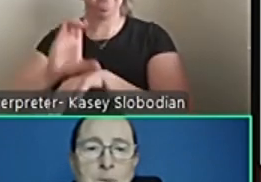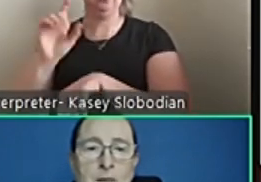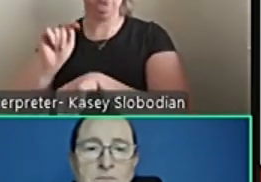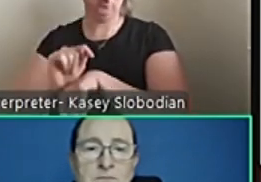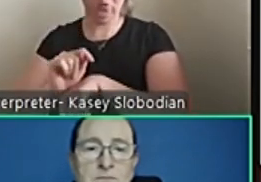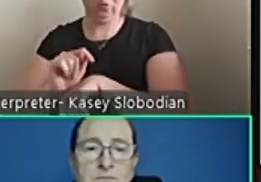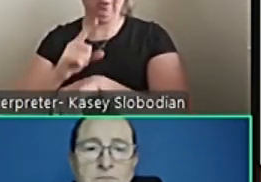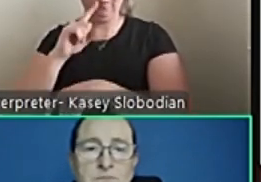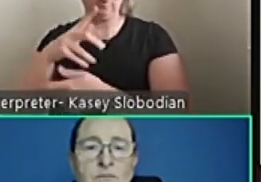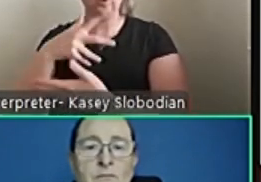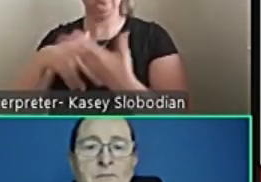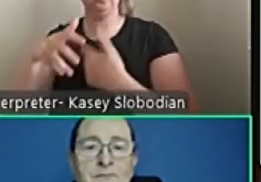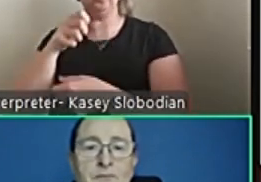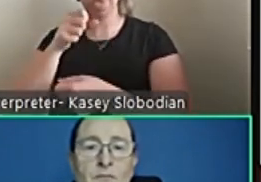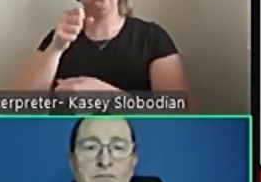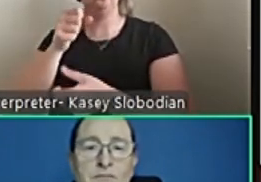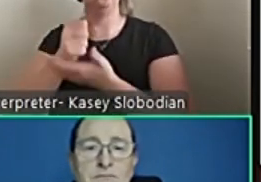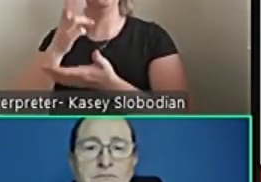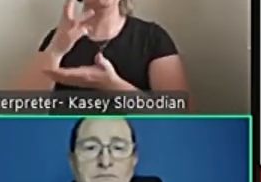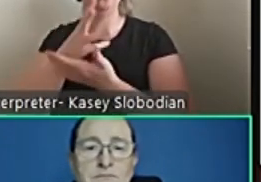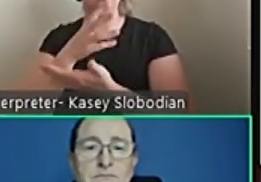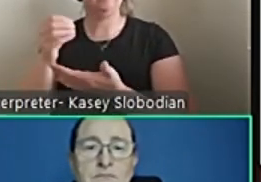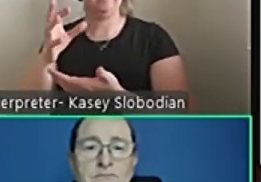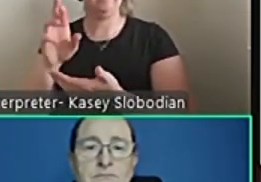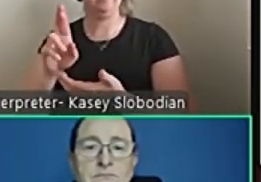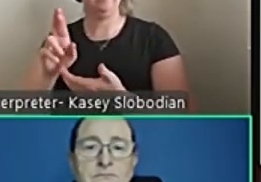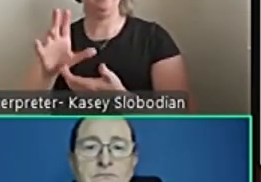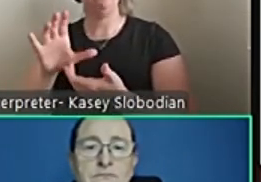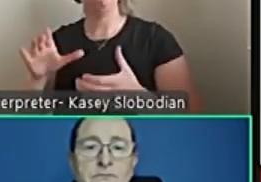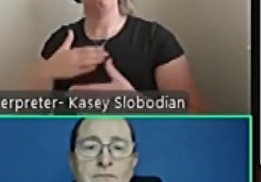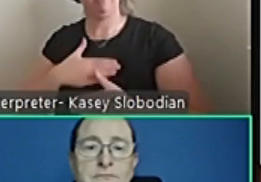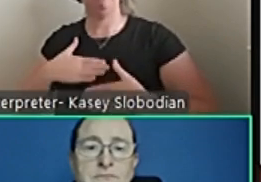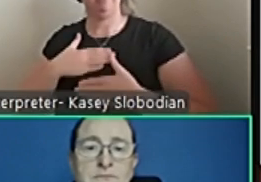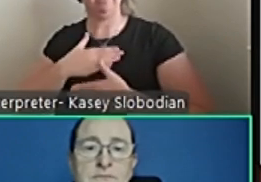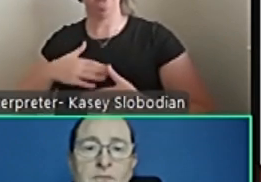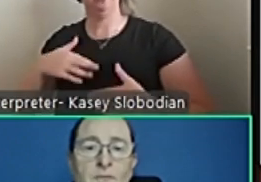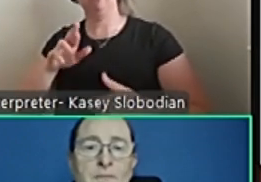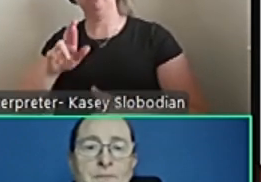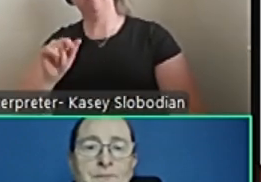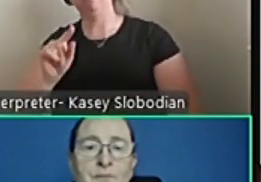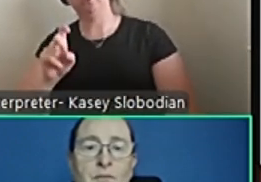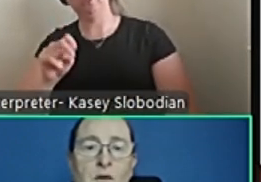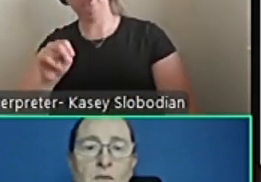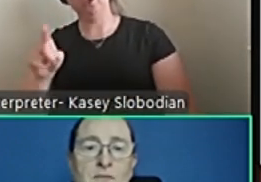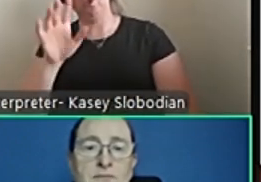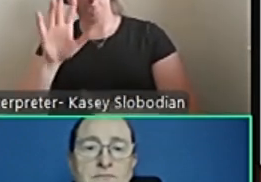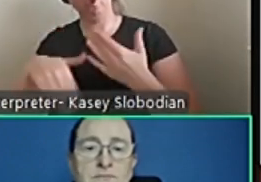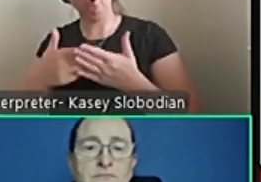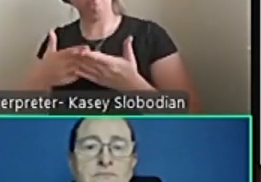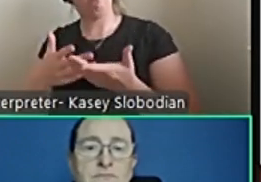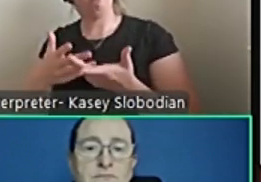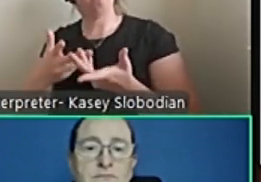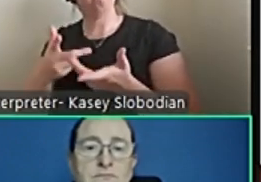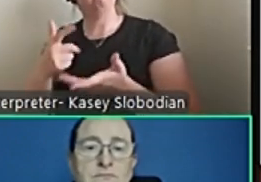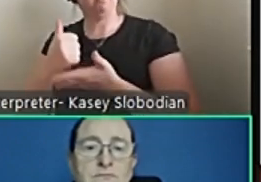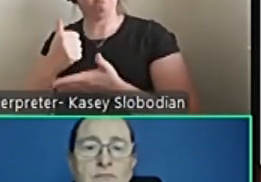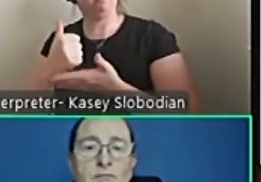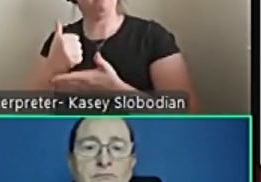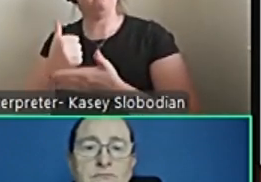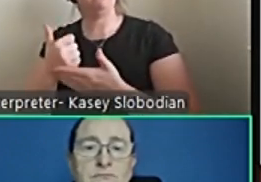social work and recreation have all contributed to her understanding of the complex needs of older adults and